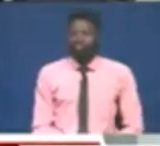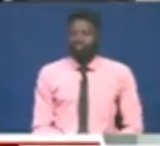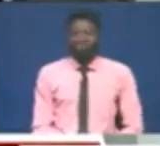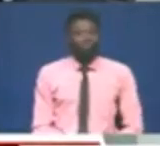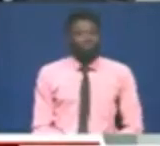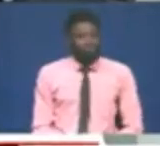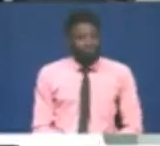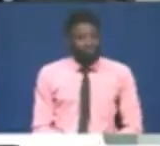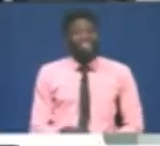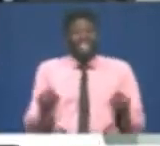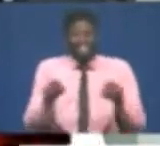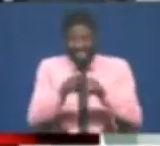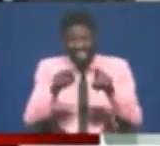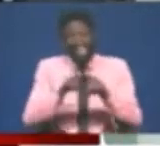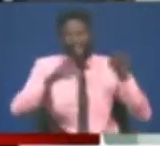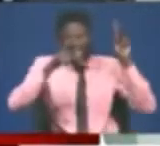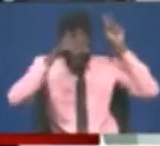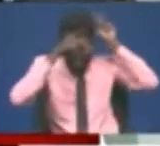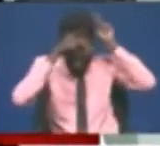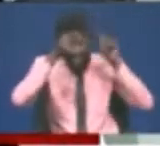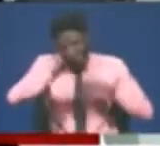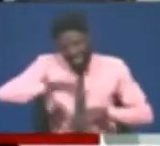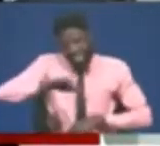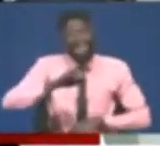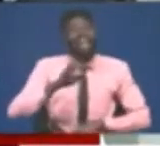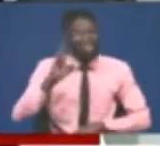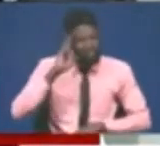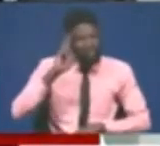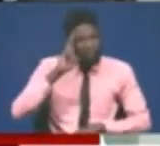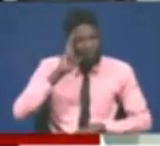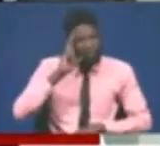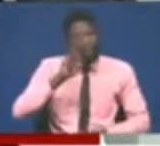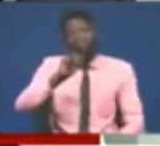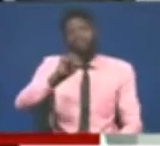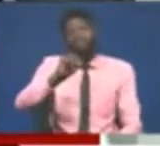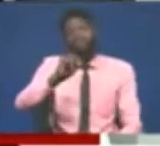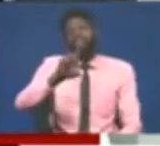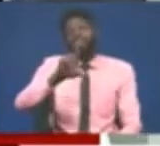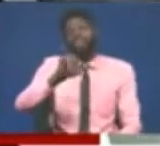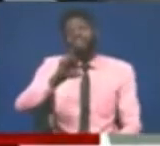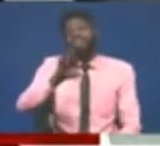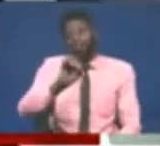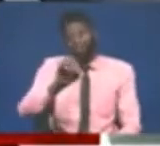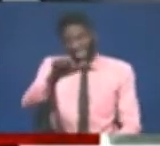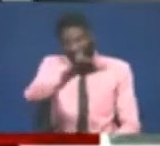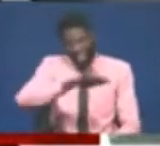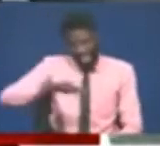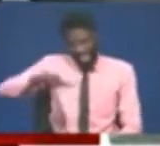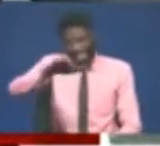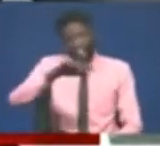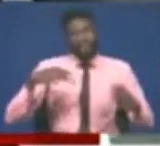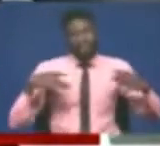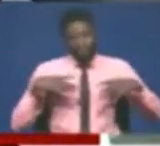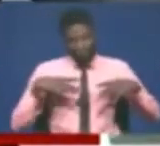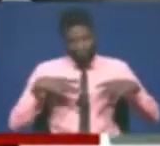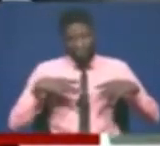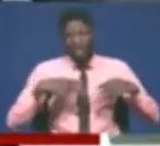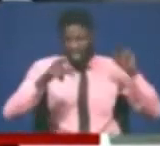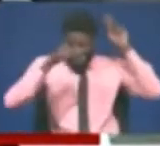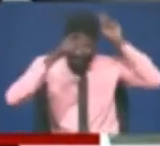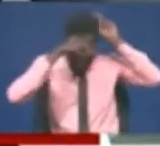You're still in Kakamega. Do you remember Muliro Gardens? Yes, that Muliro Gardens. Muliro Gardens in Kakamega County has finally